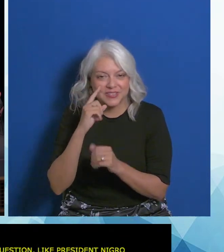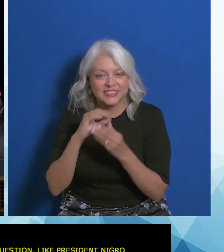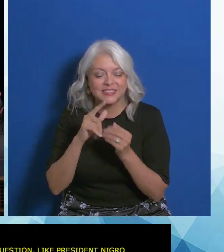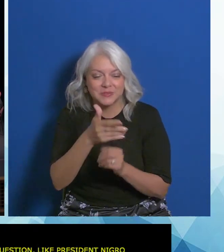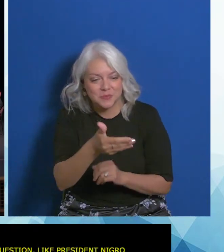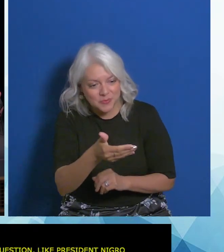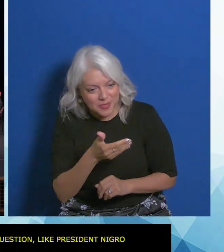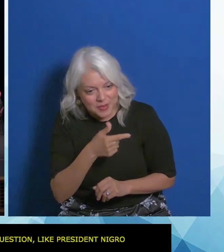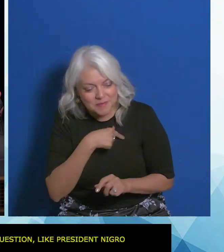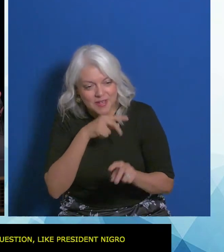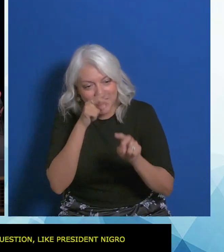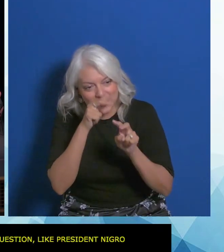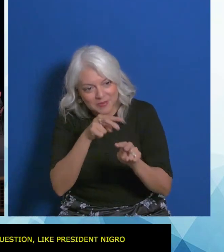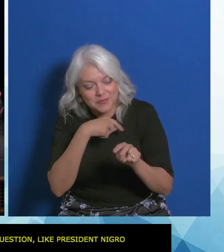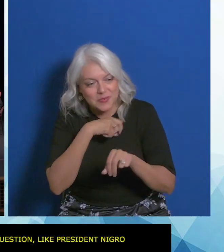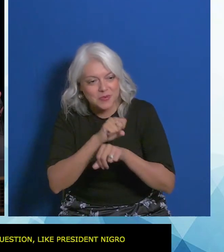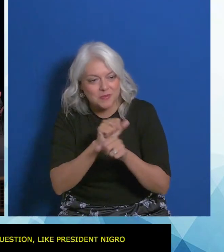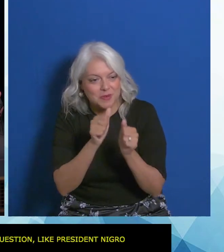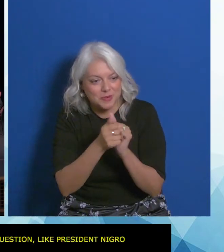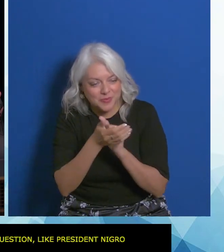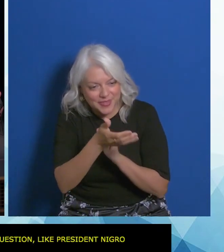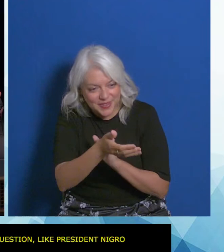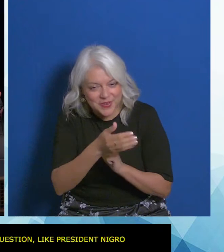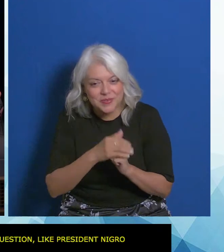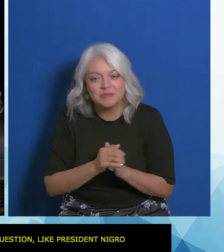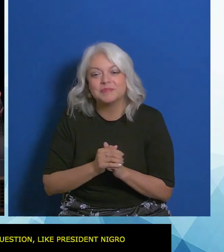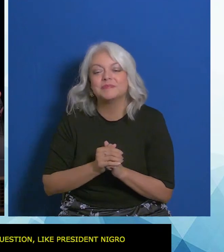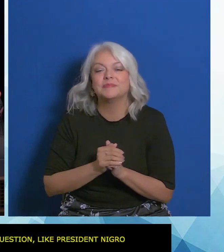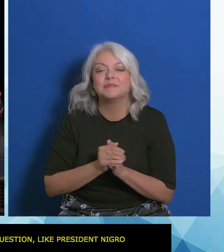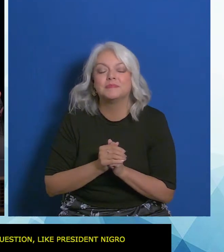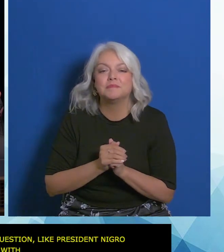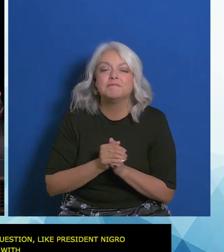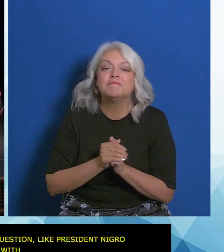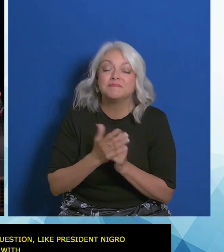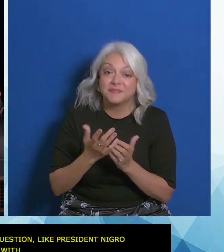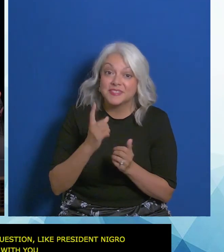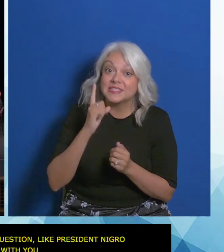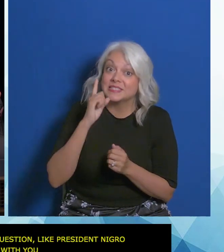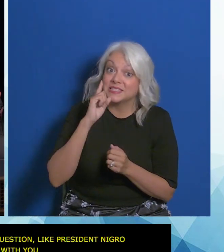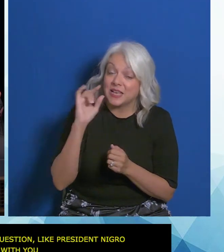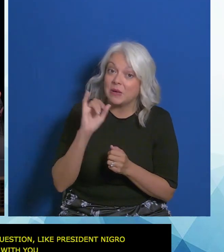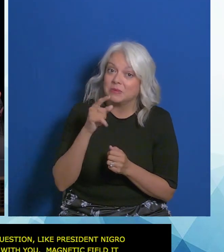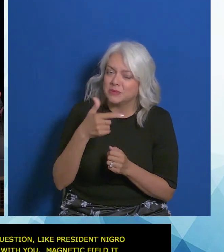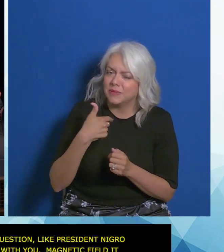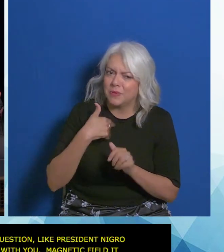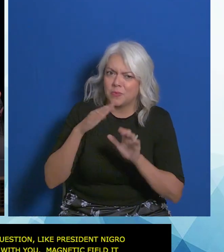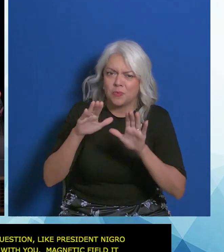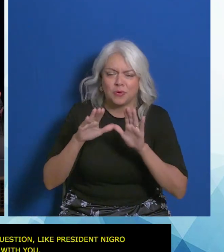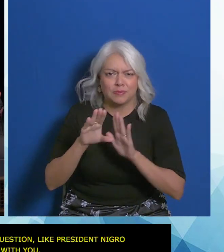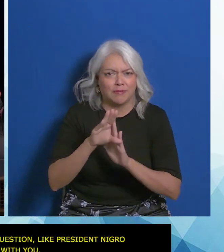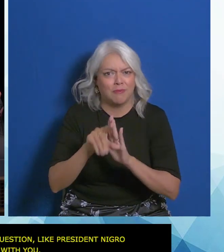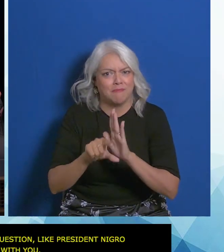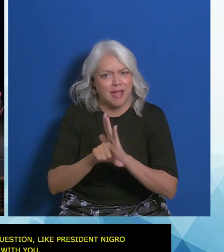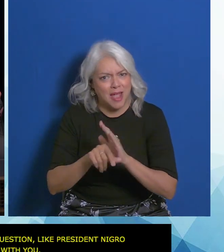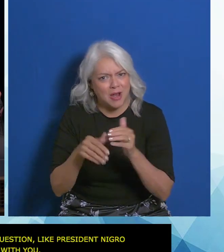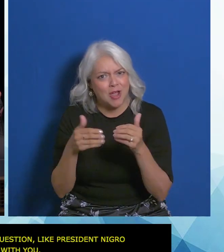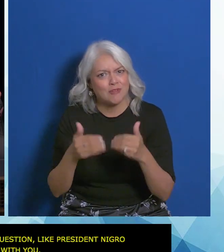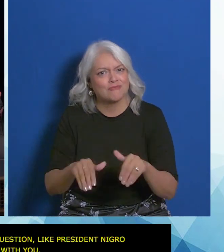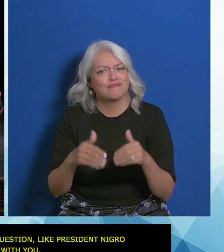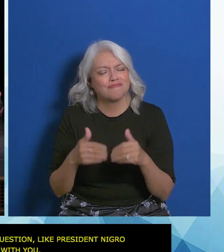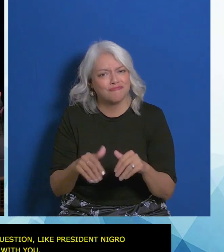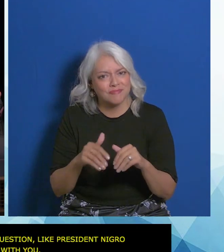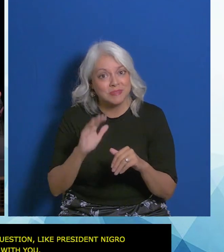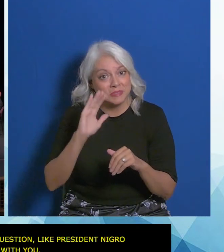look forward to being able to work with you. It sounds like you have a wonderful background, and it seems like you